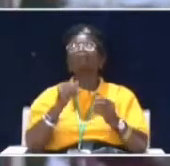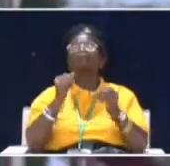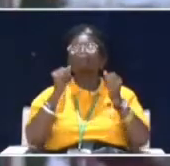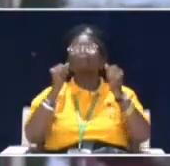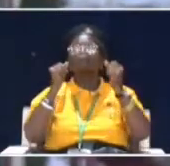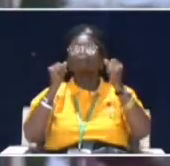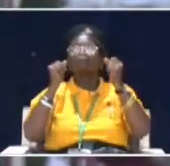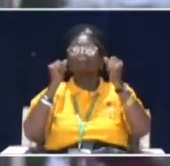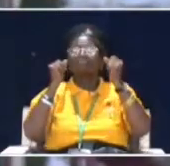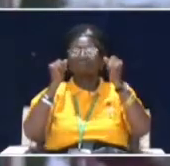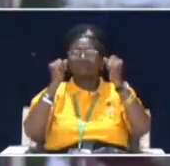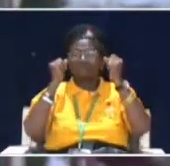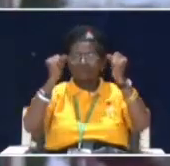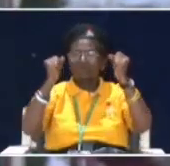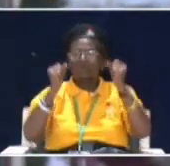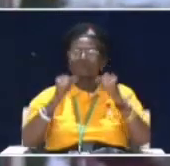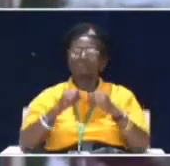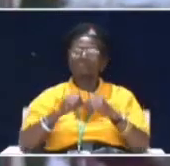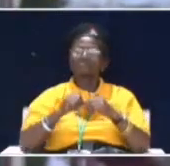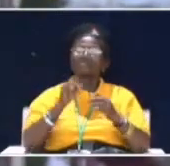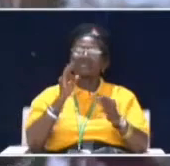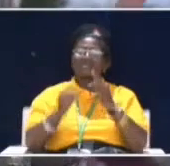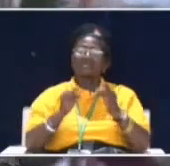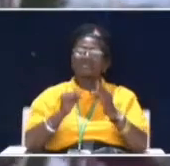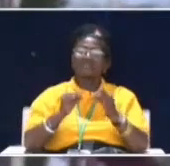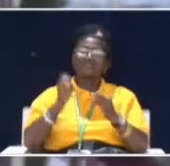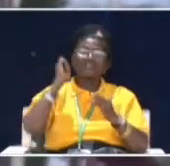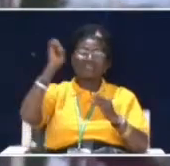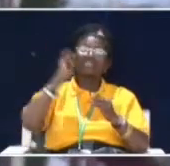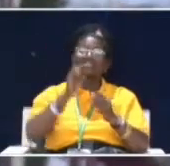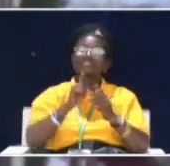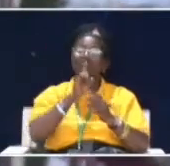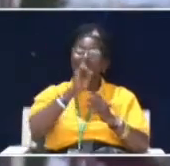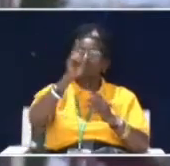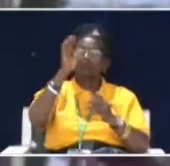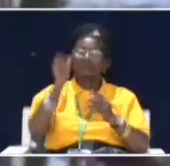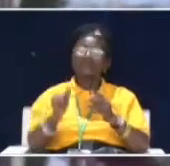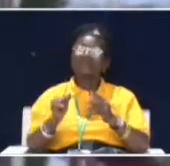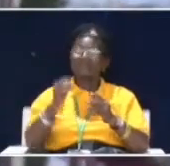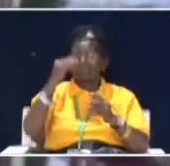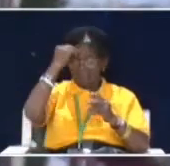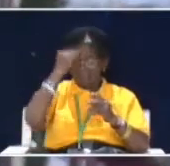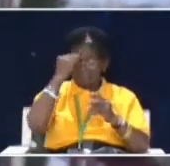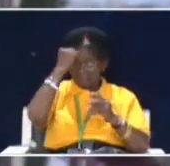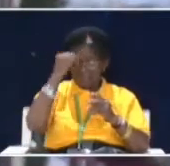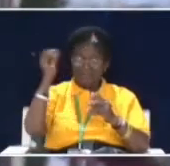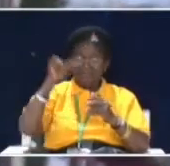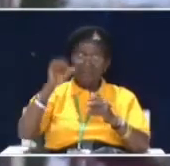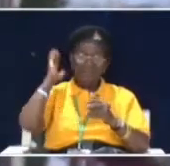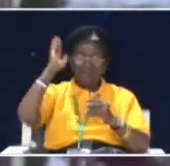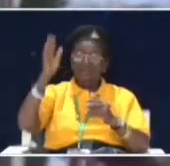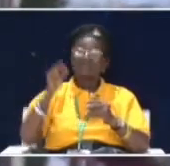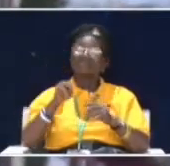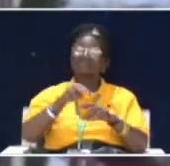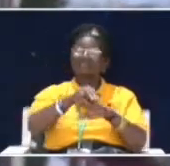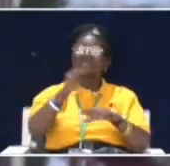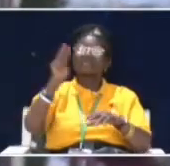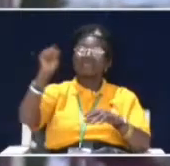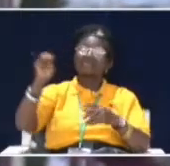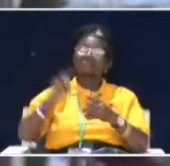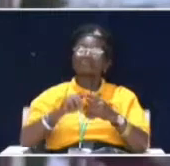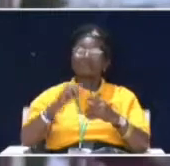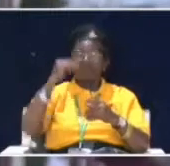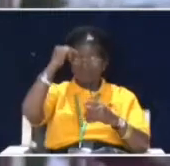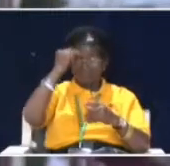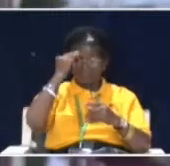ti ara won pe. If he's truly mad, they probably send him to an asylum. To ba je pe ni to to ni isinun re gbona